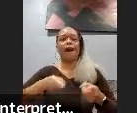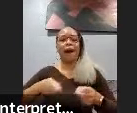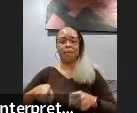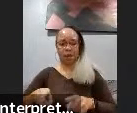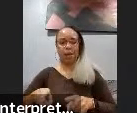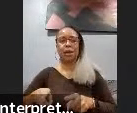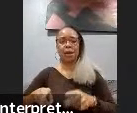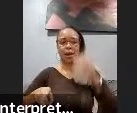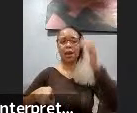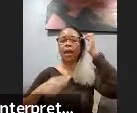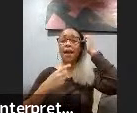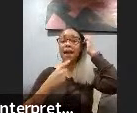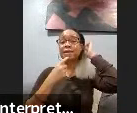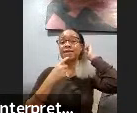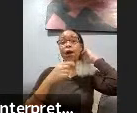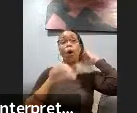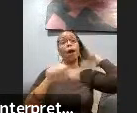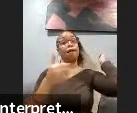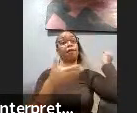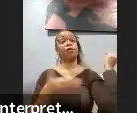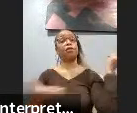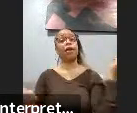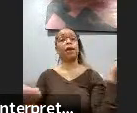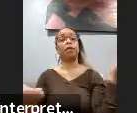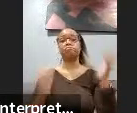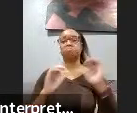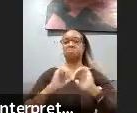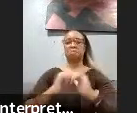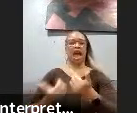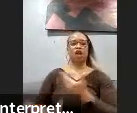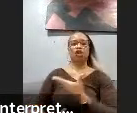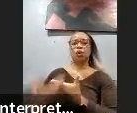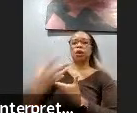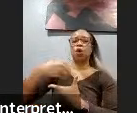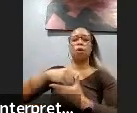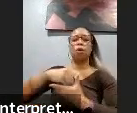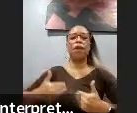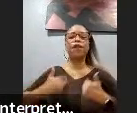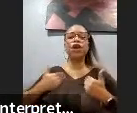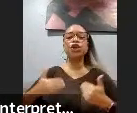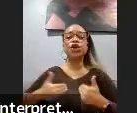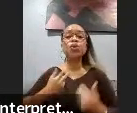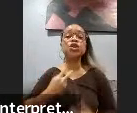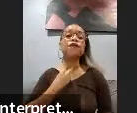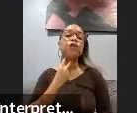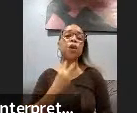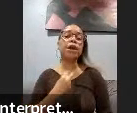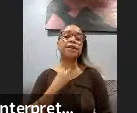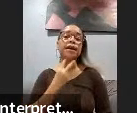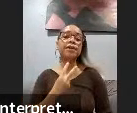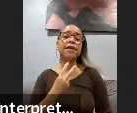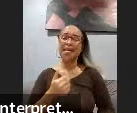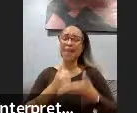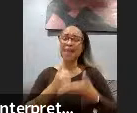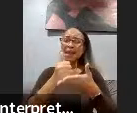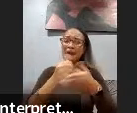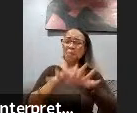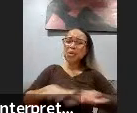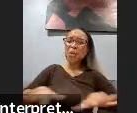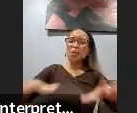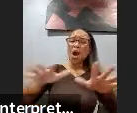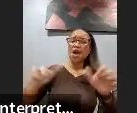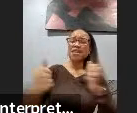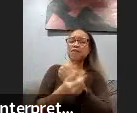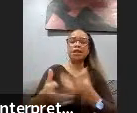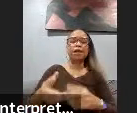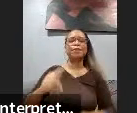in saying that, I want to put another plug in for how are you incorporating the youth voices? because they can help you across the board, teen